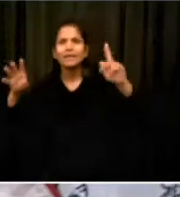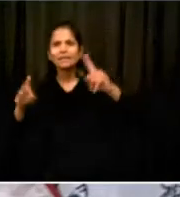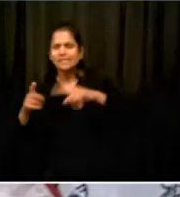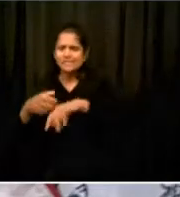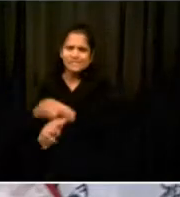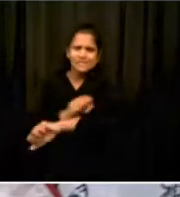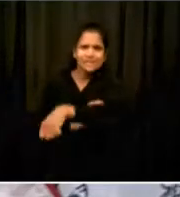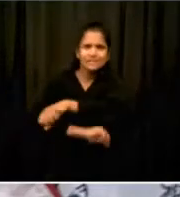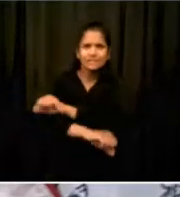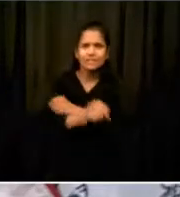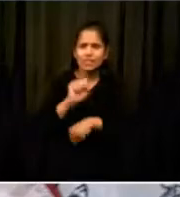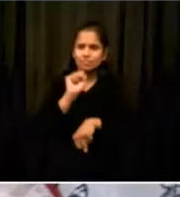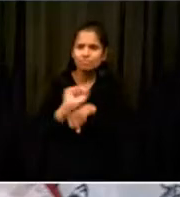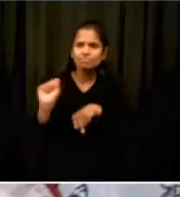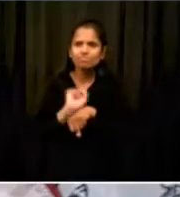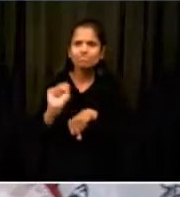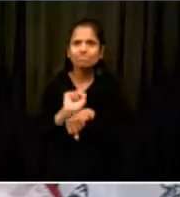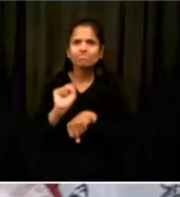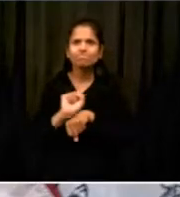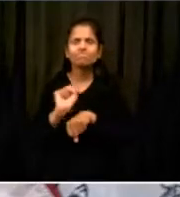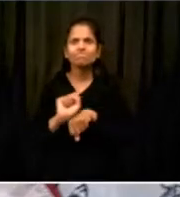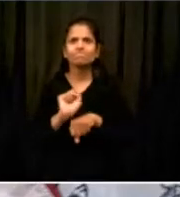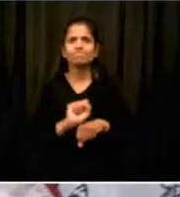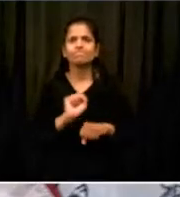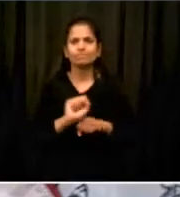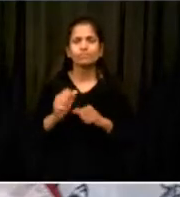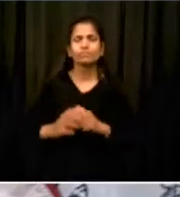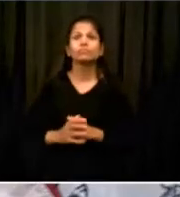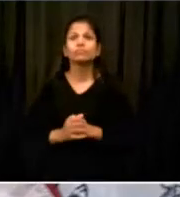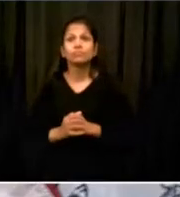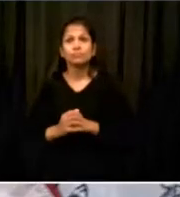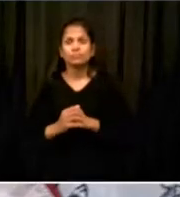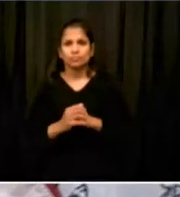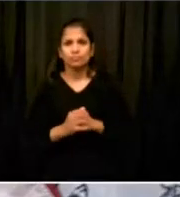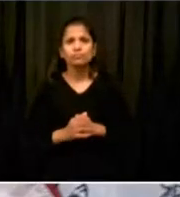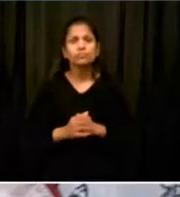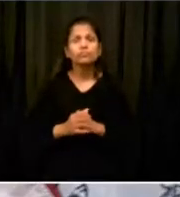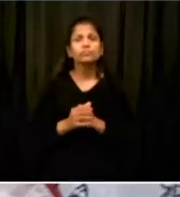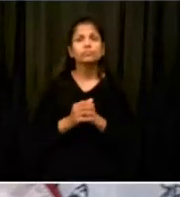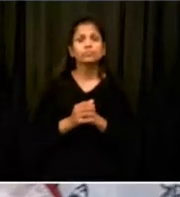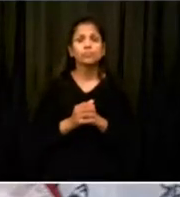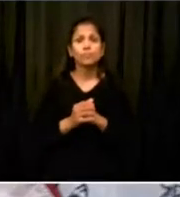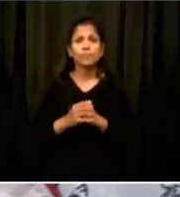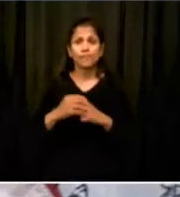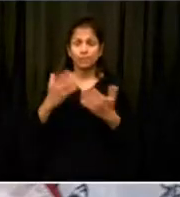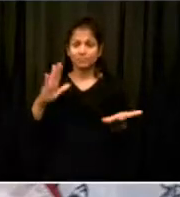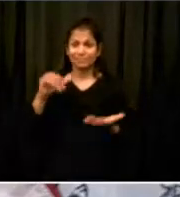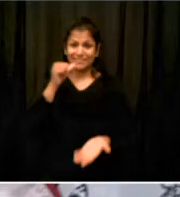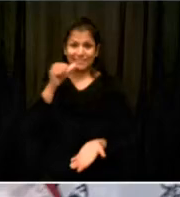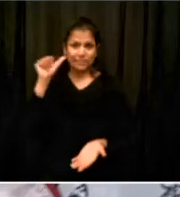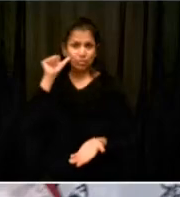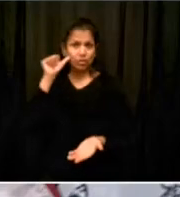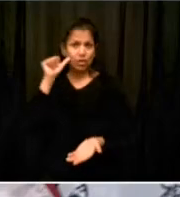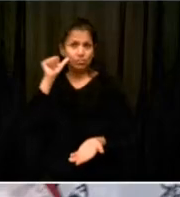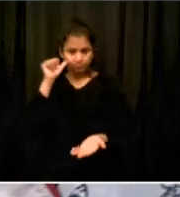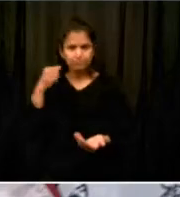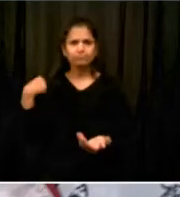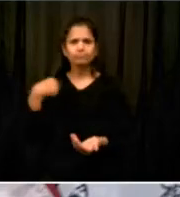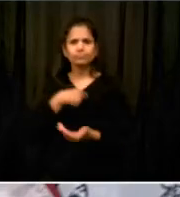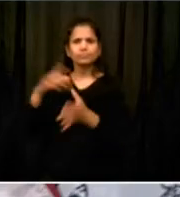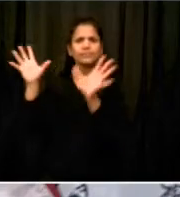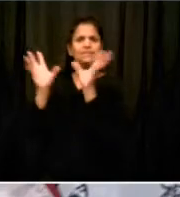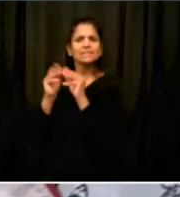had a wonderful Zoom conference last night with an extraordinary group of leaders led by Congressmember